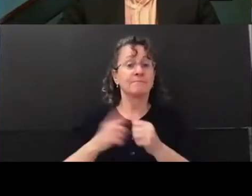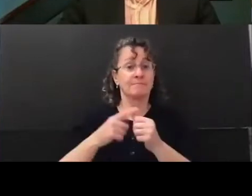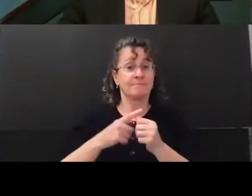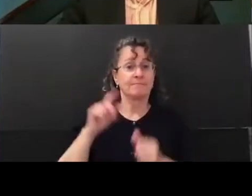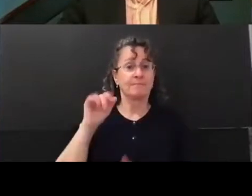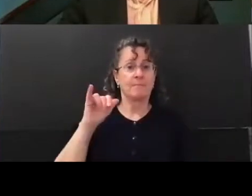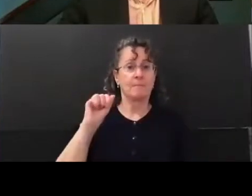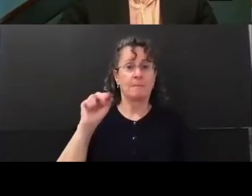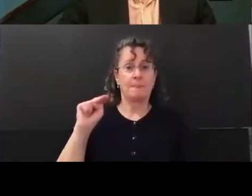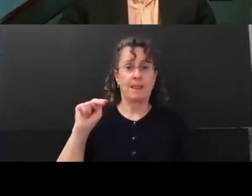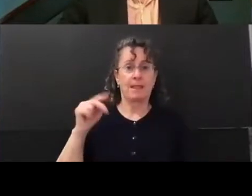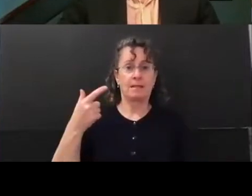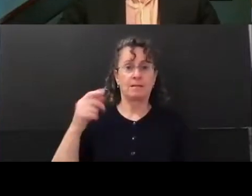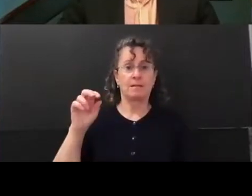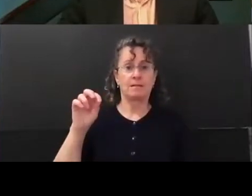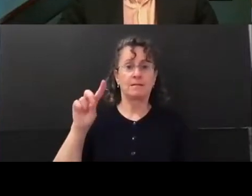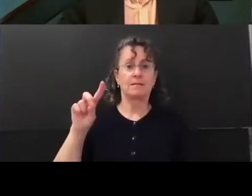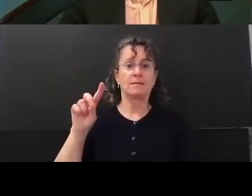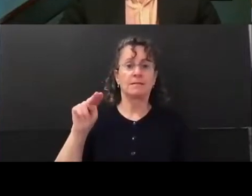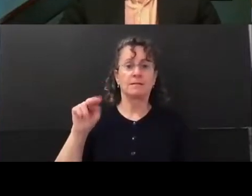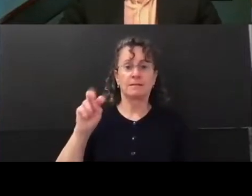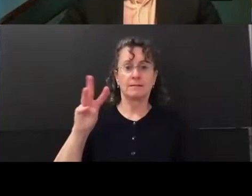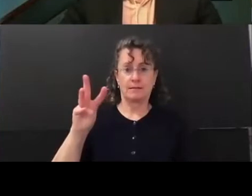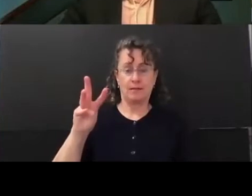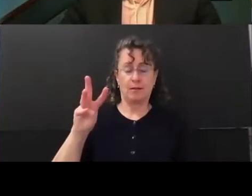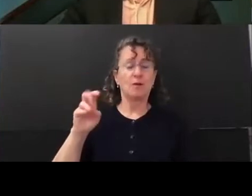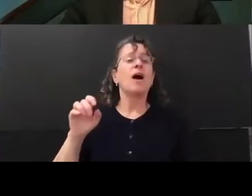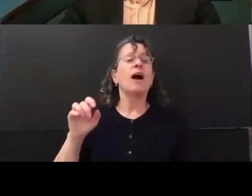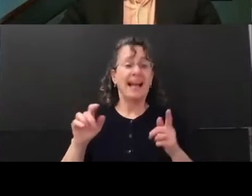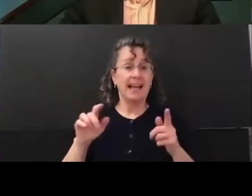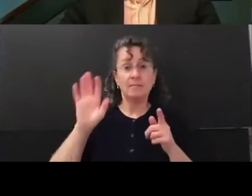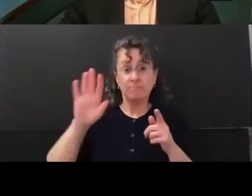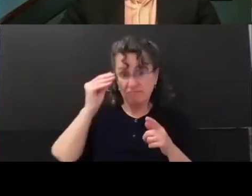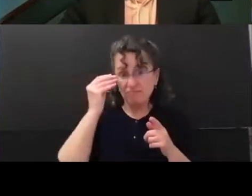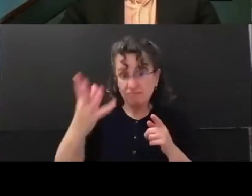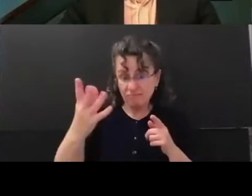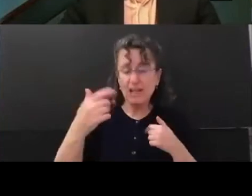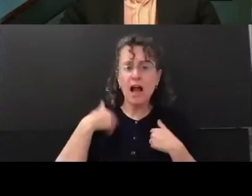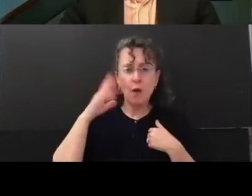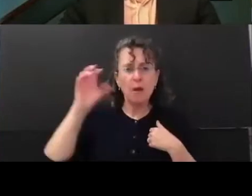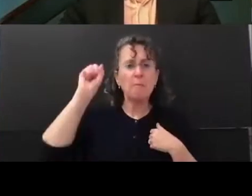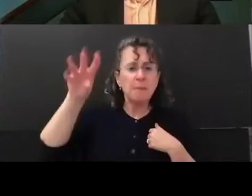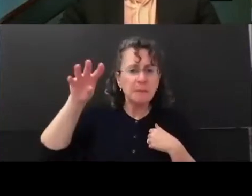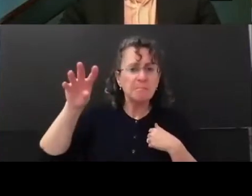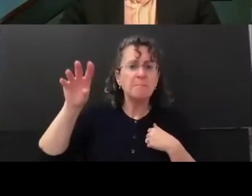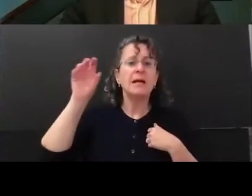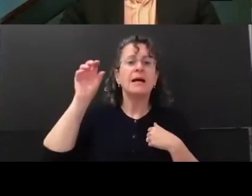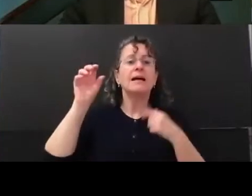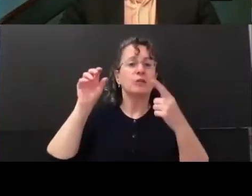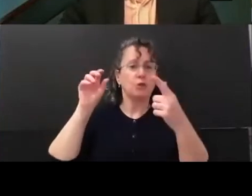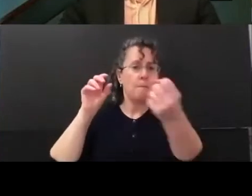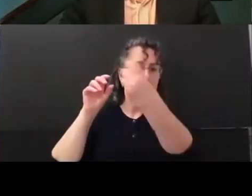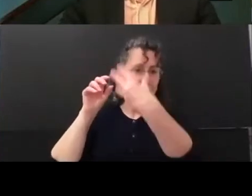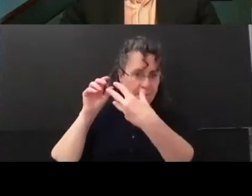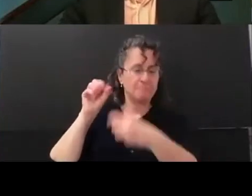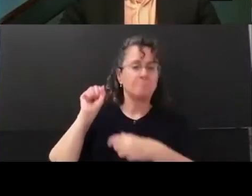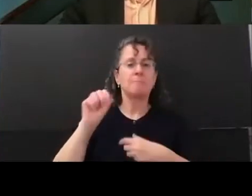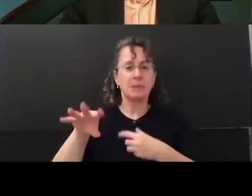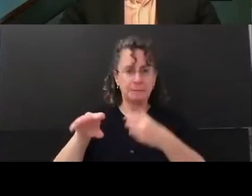Ian, I will read this in chunks, and if you'll just repeat after me as we go, that would be wonderful. So you'll raise your right